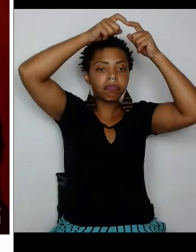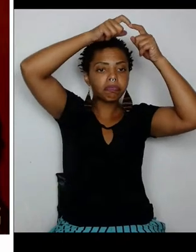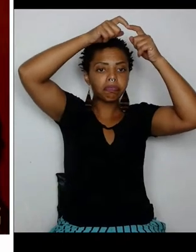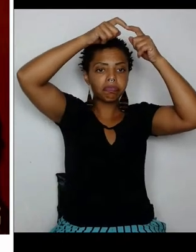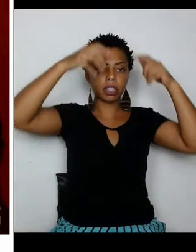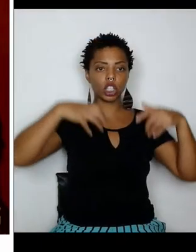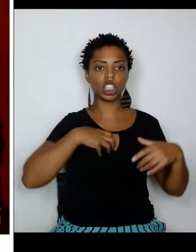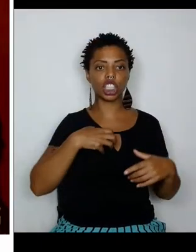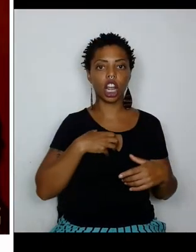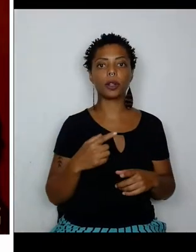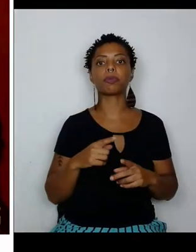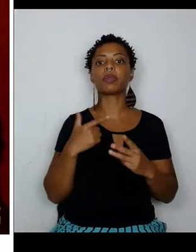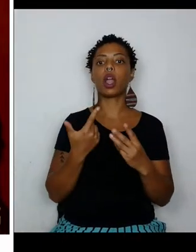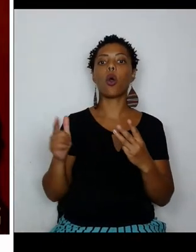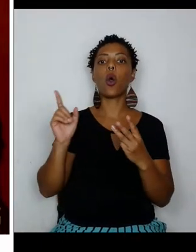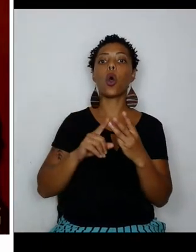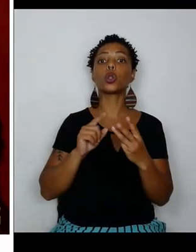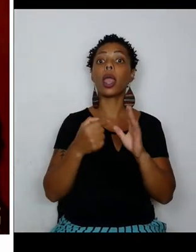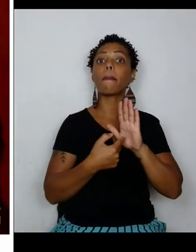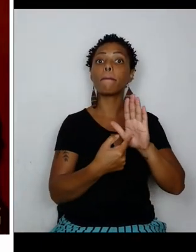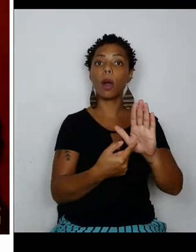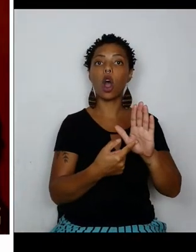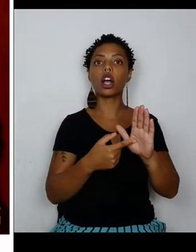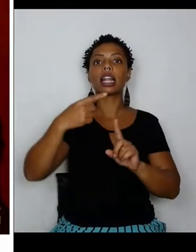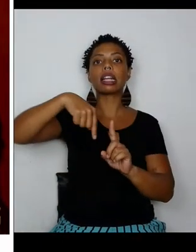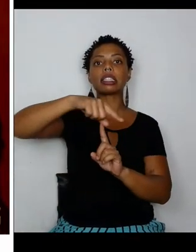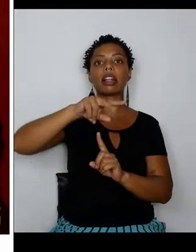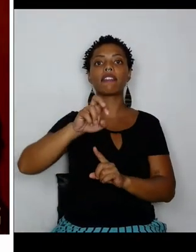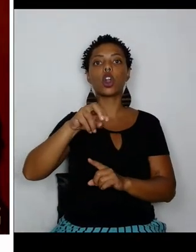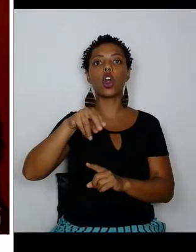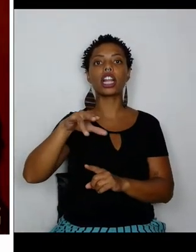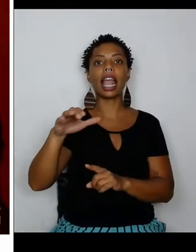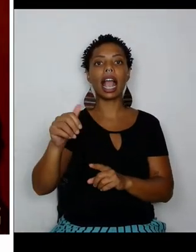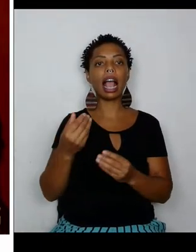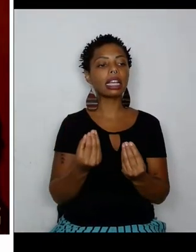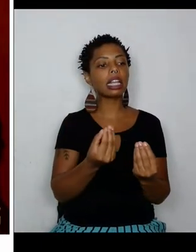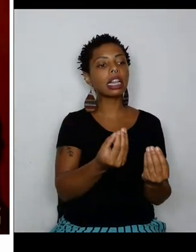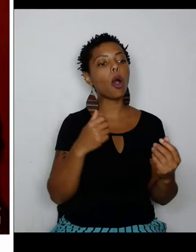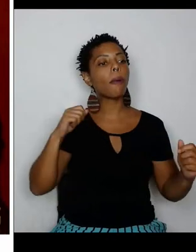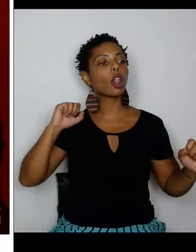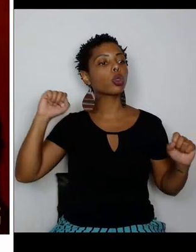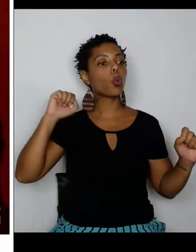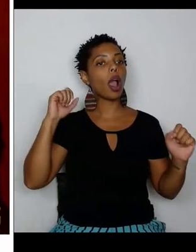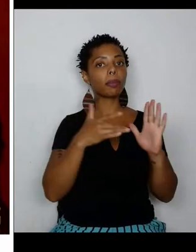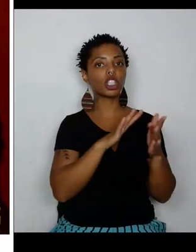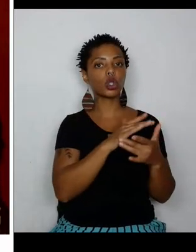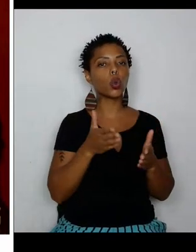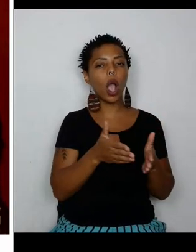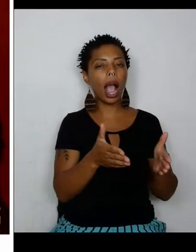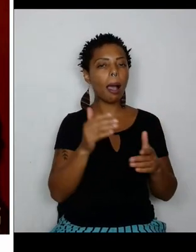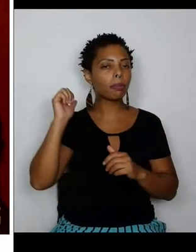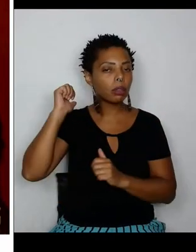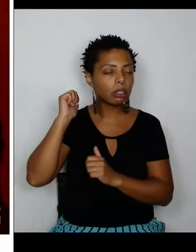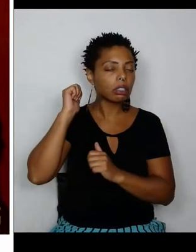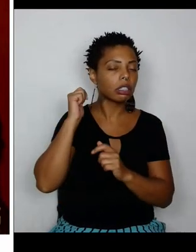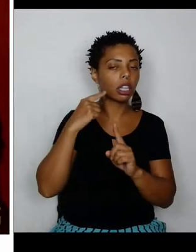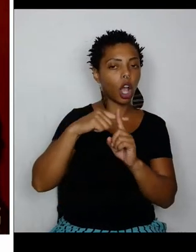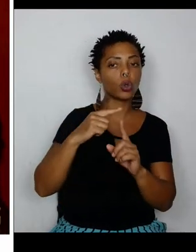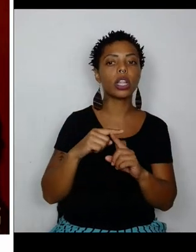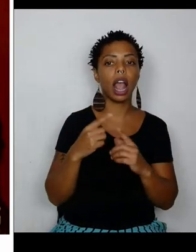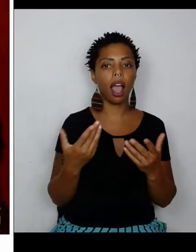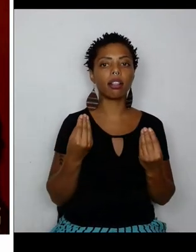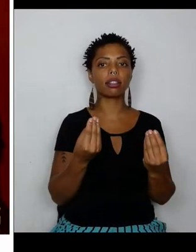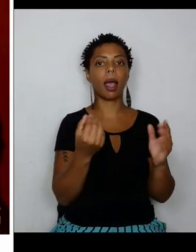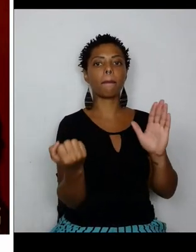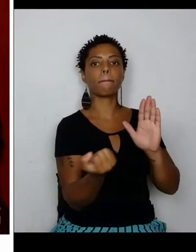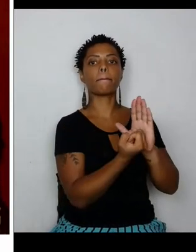to christ on the road to golgotha and similarly inheriting his imprint the veronica icon originally showed